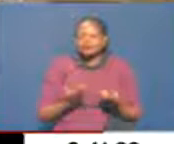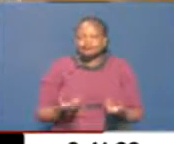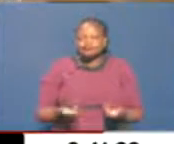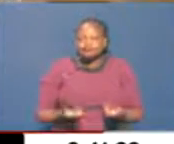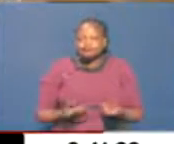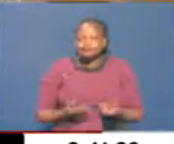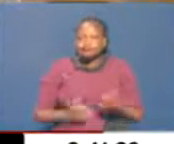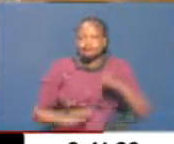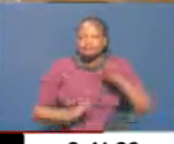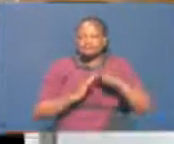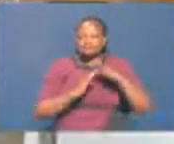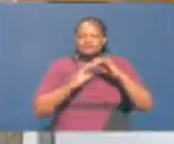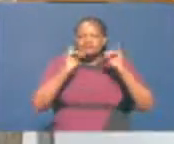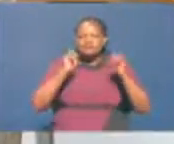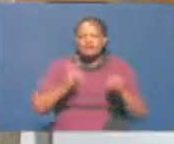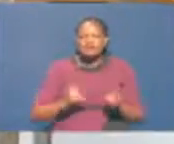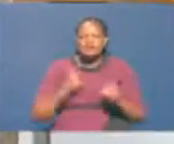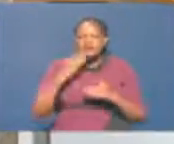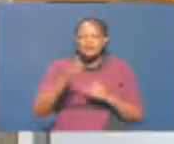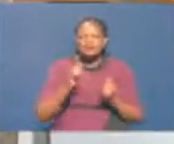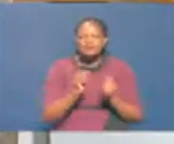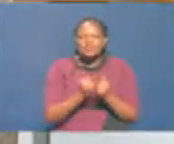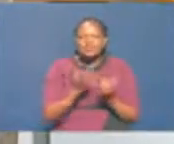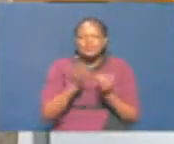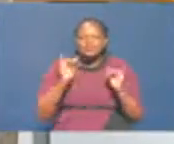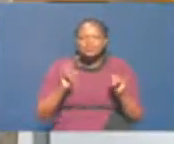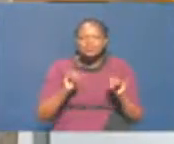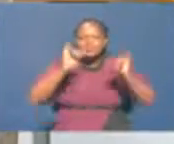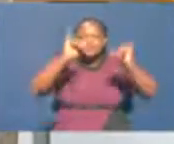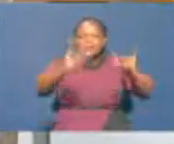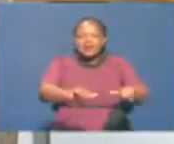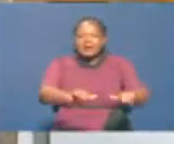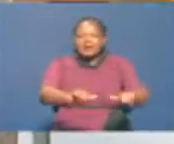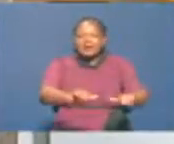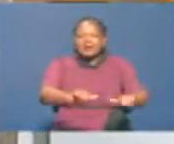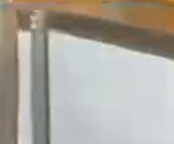Edition. Cynthia Nyama is up next to the day's business. Stay with us.